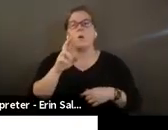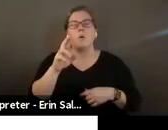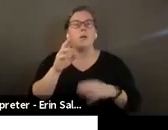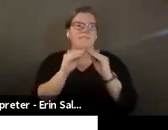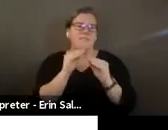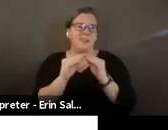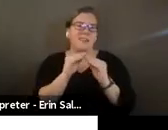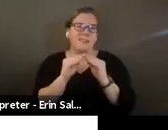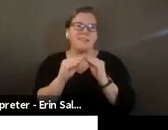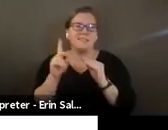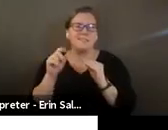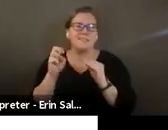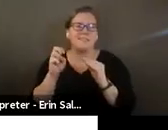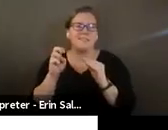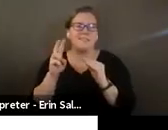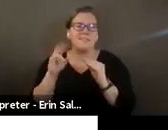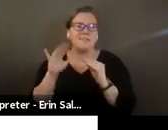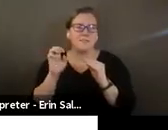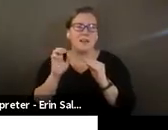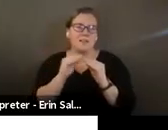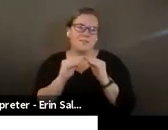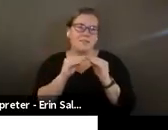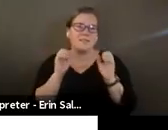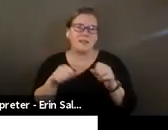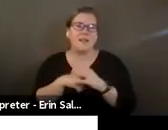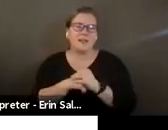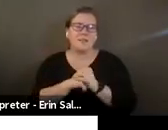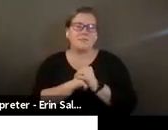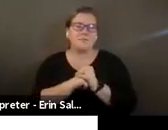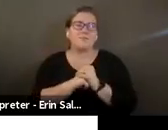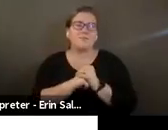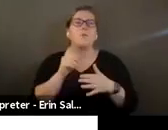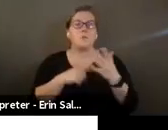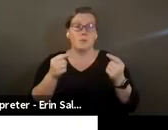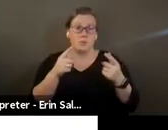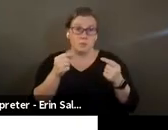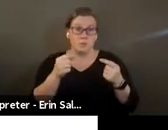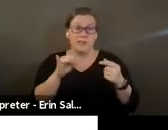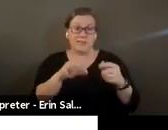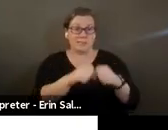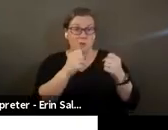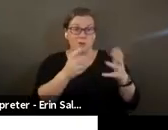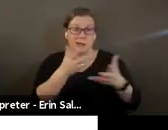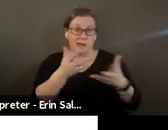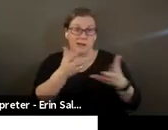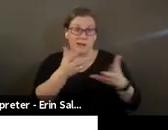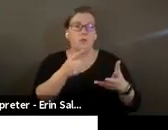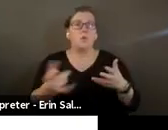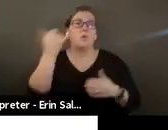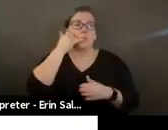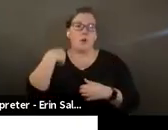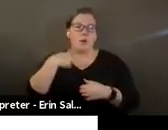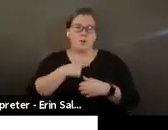repaired. What we do in that circumstance is that you would need to call us, describe the problem you're